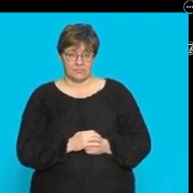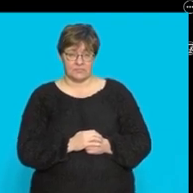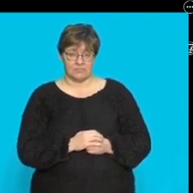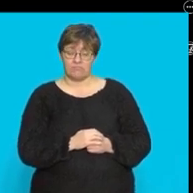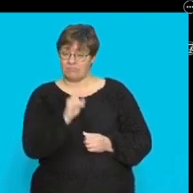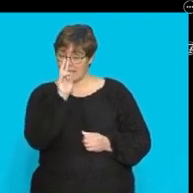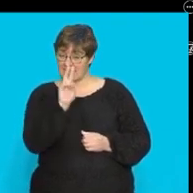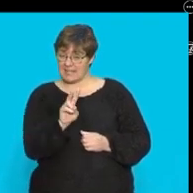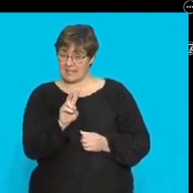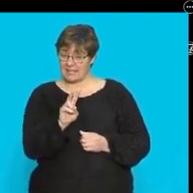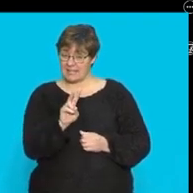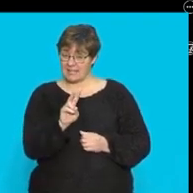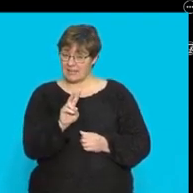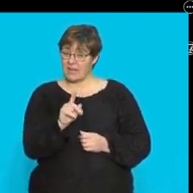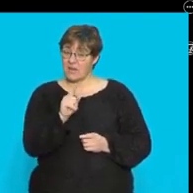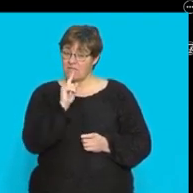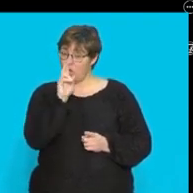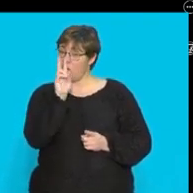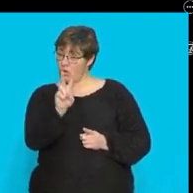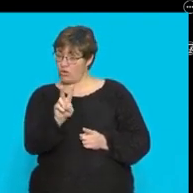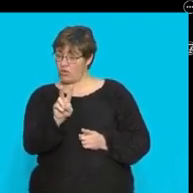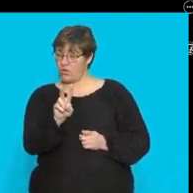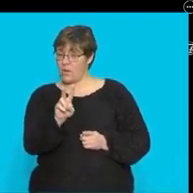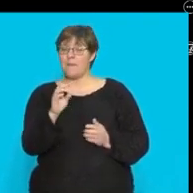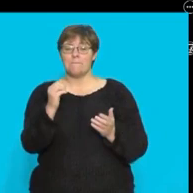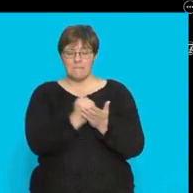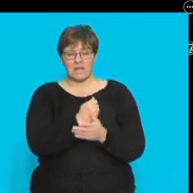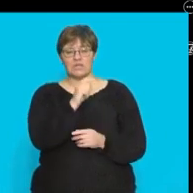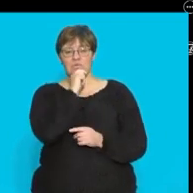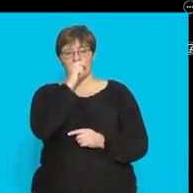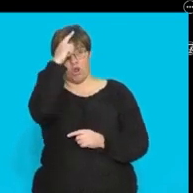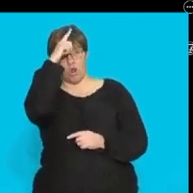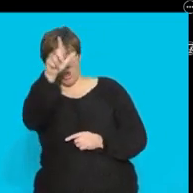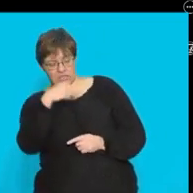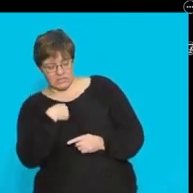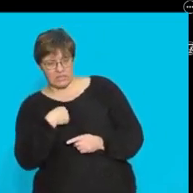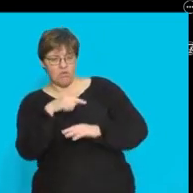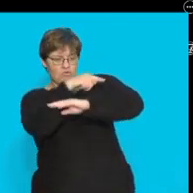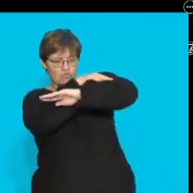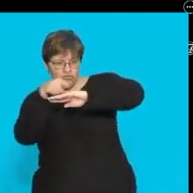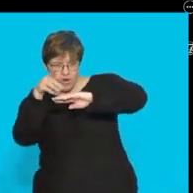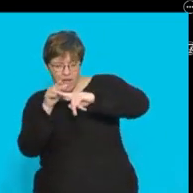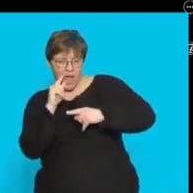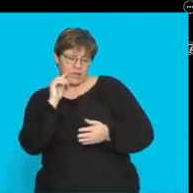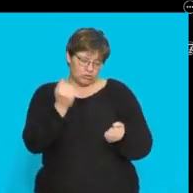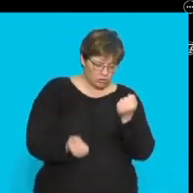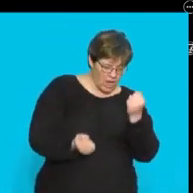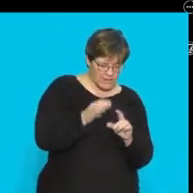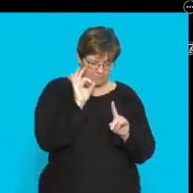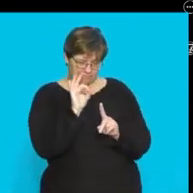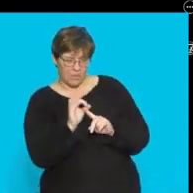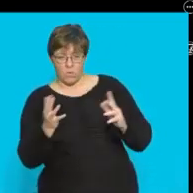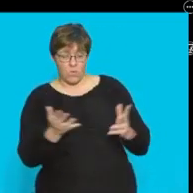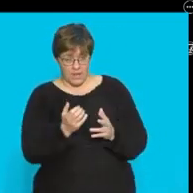Do you see how it is when you're looking at over there? You've got to use your logic, right? You need to use your judgment